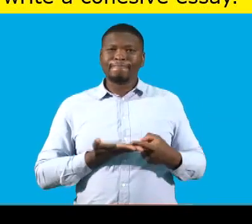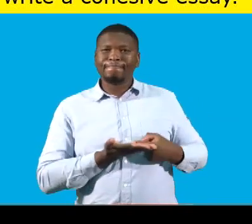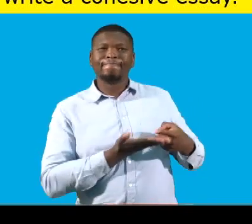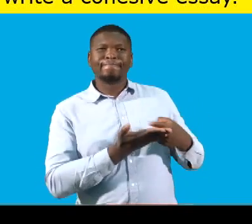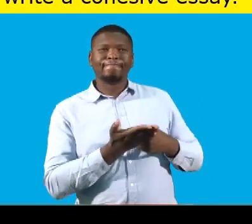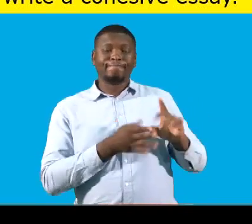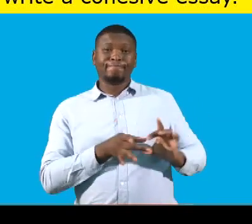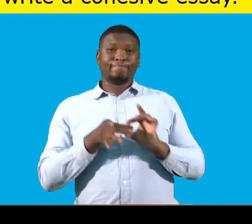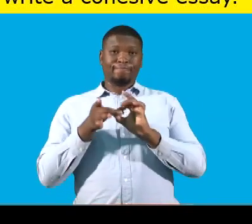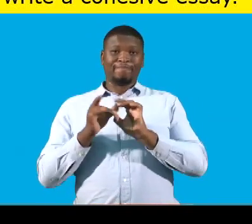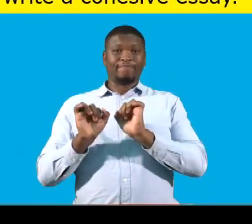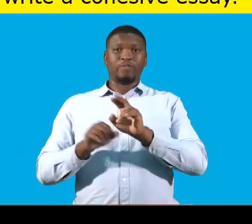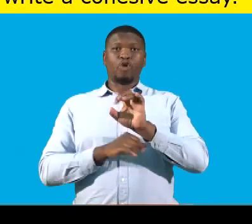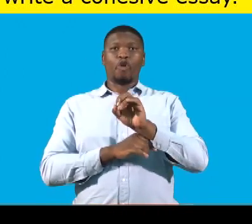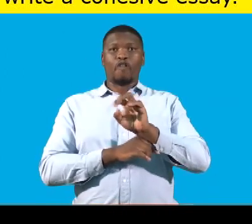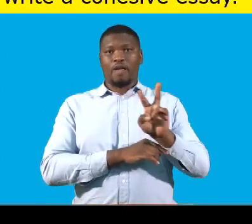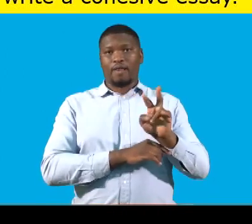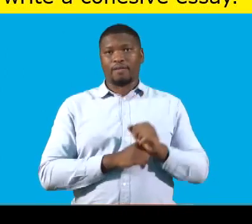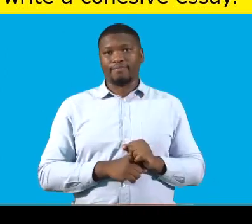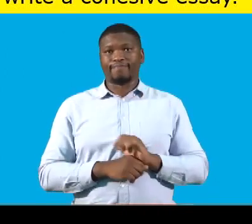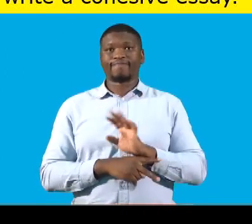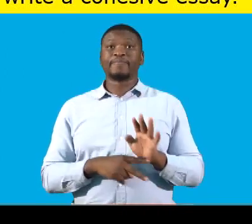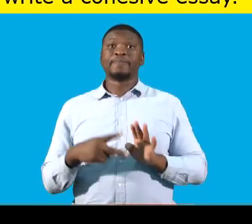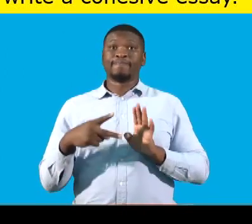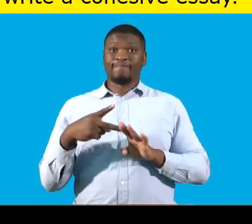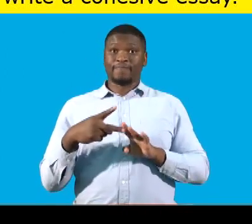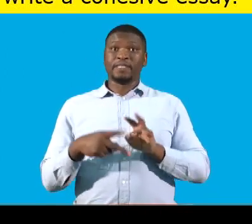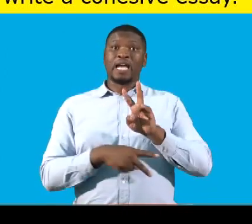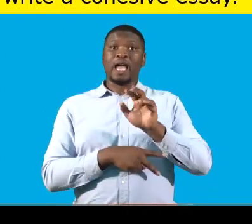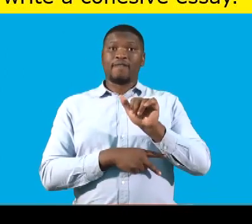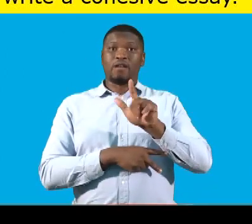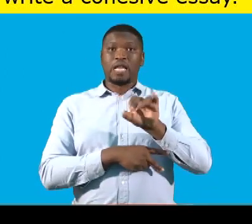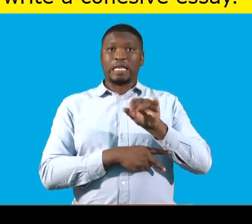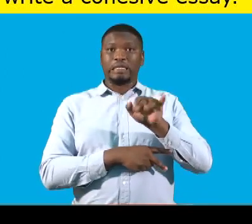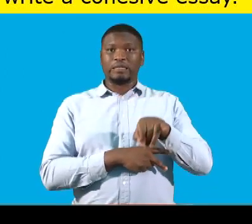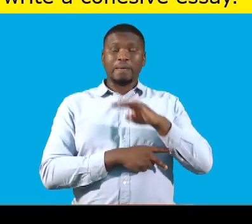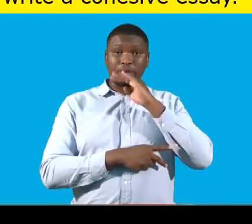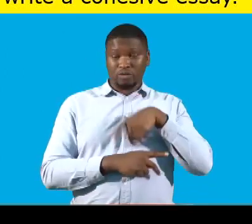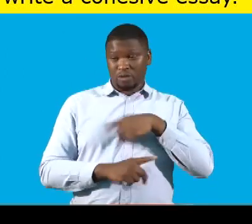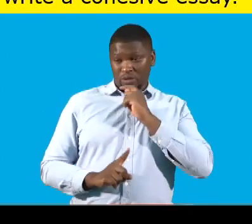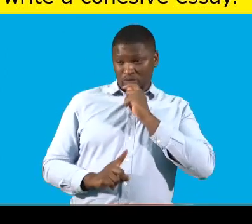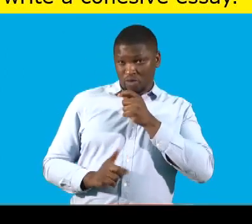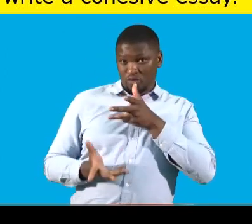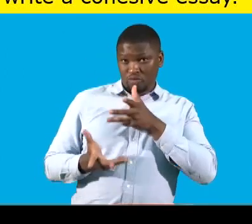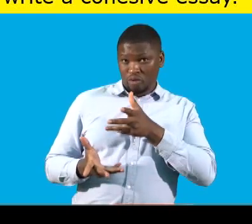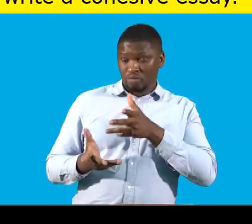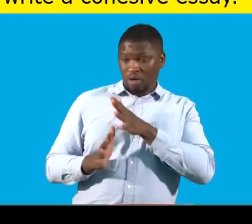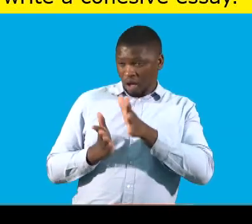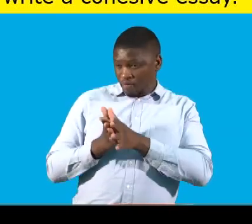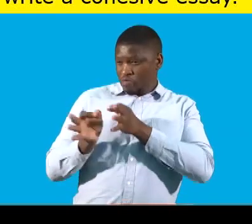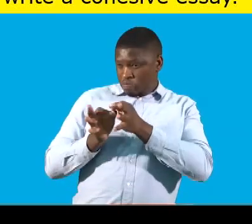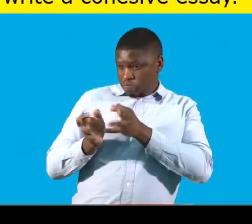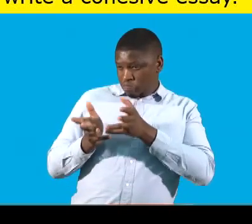statement in relation to the novel. So, validity means how valid it is. So, how valid is